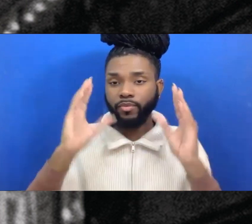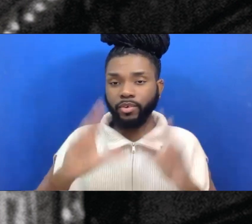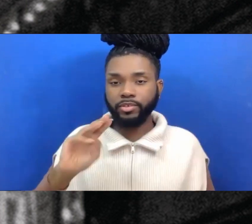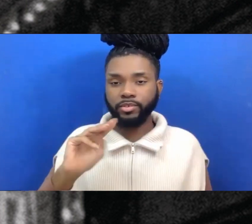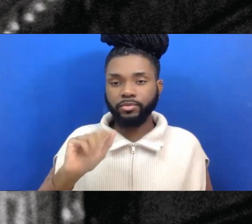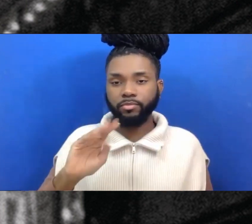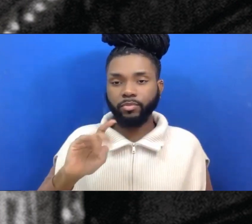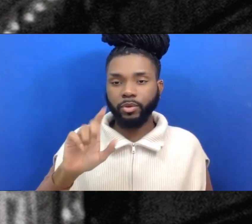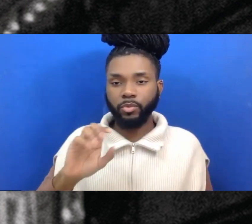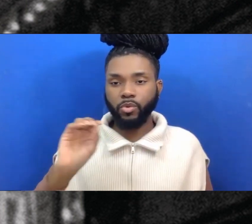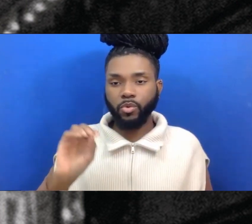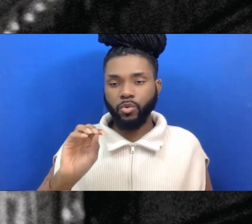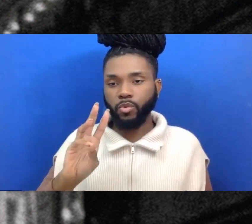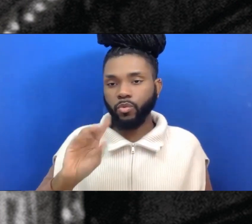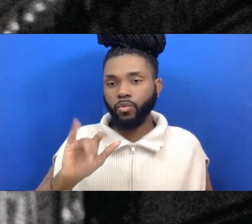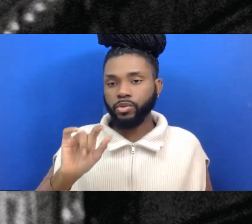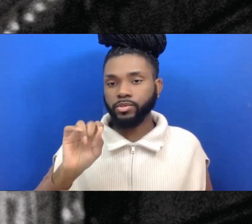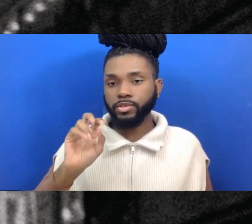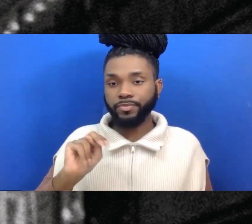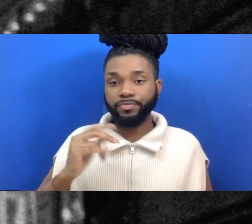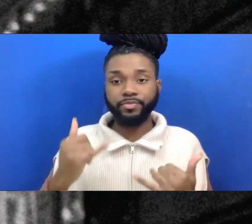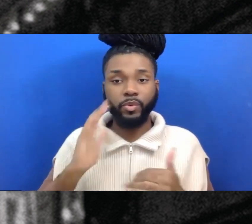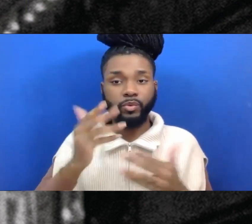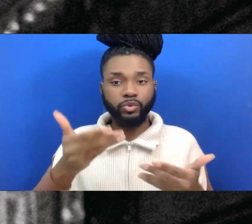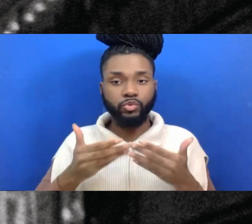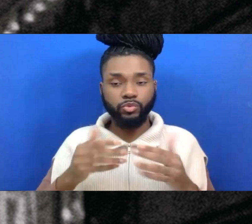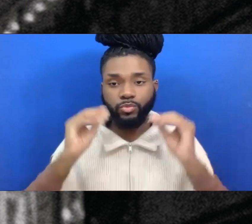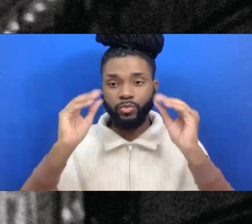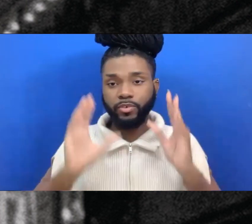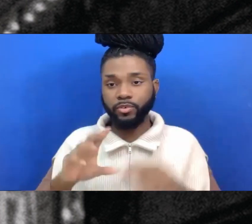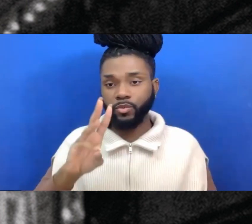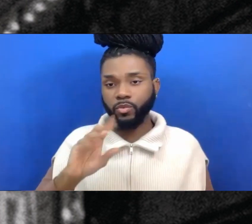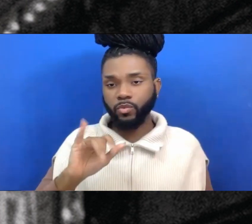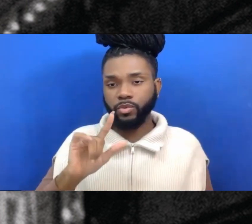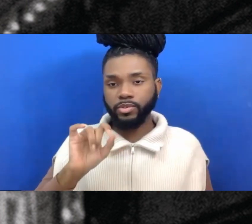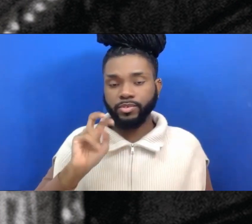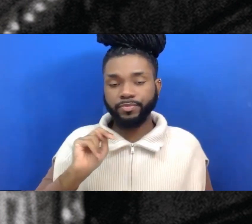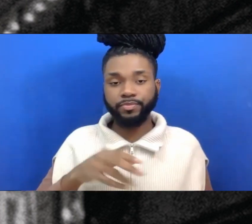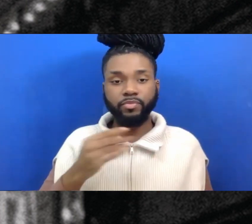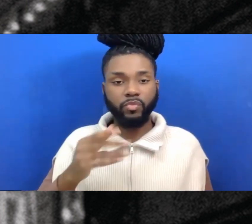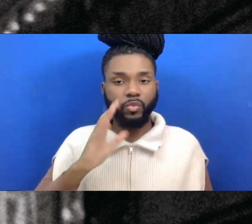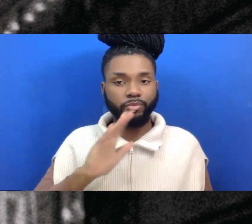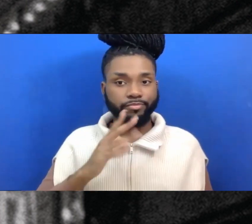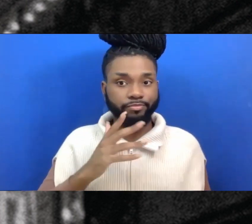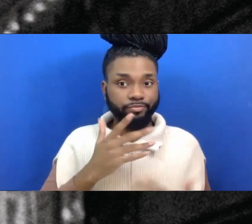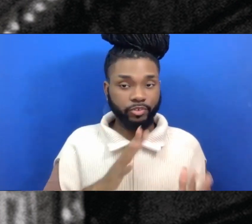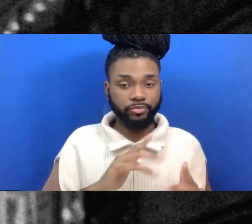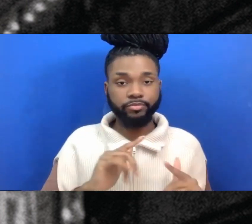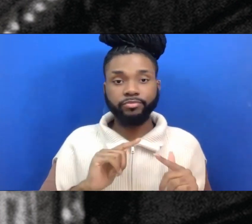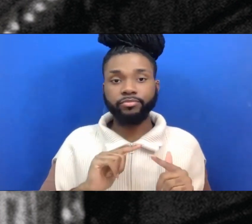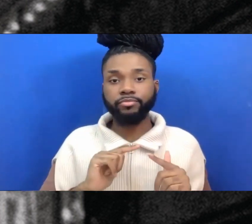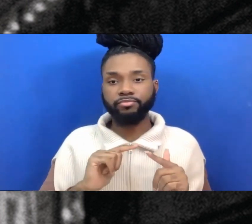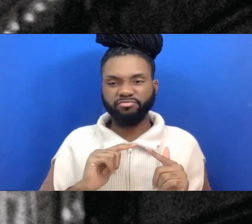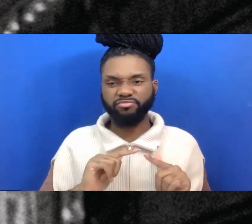Mabel O. Wilson. So I'm going to introduce Professor Wilson and then turn over to her